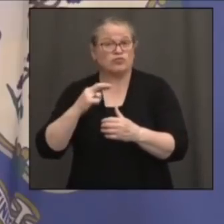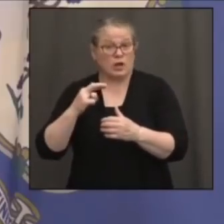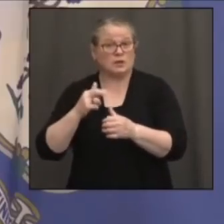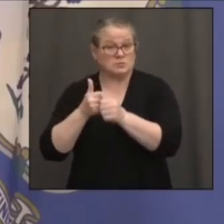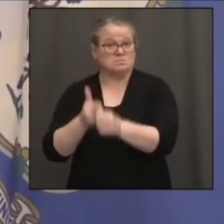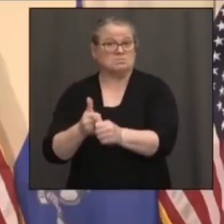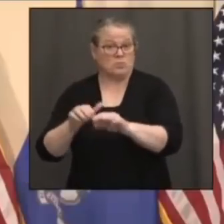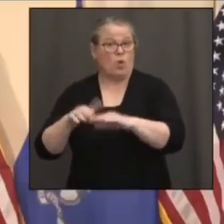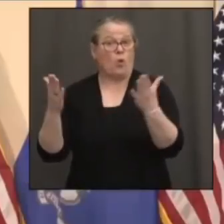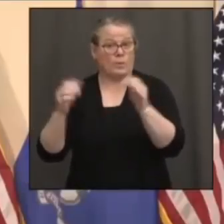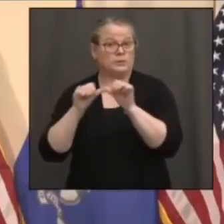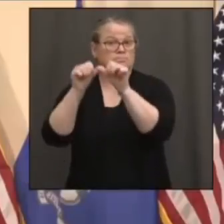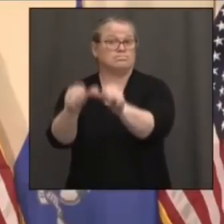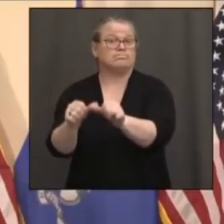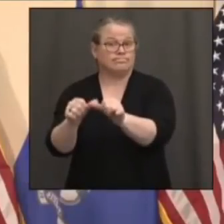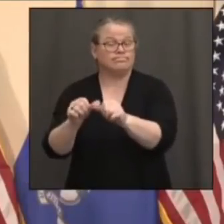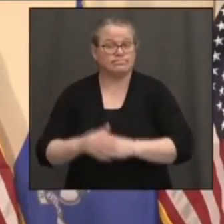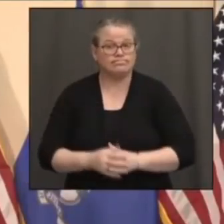Thanks.